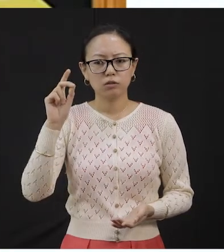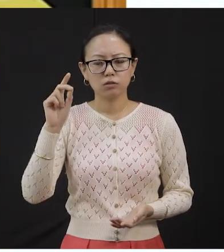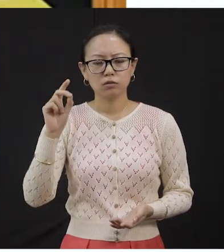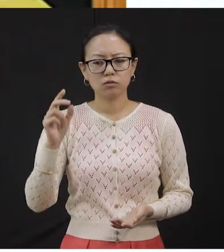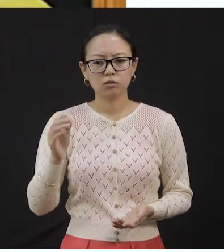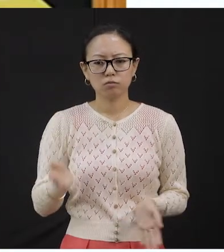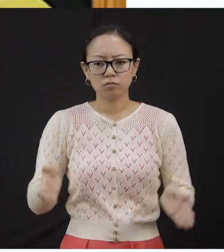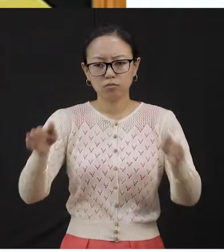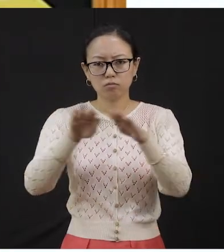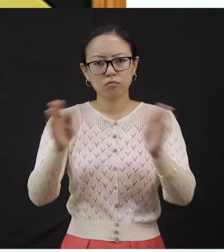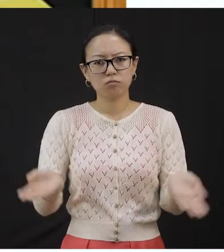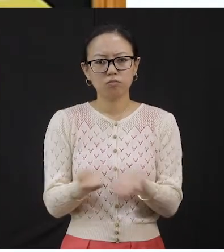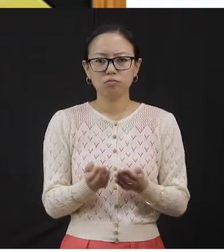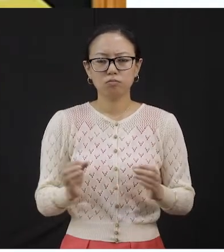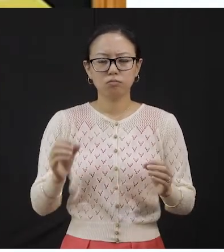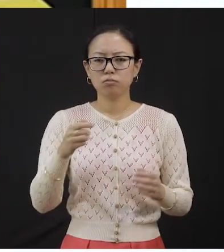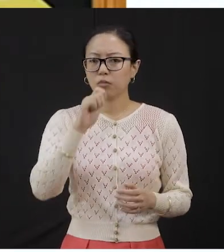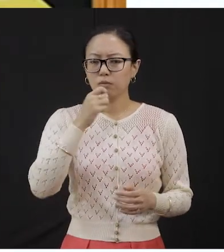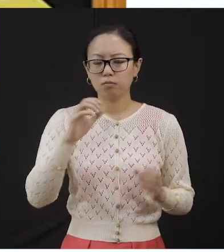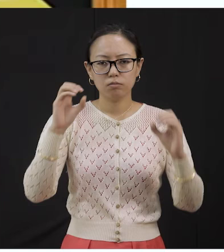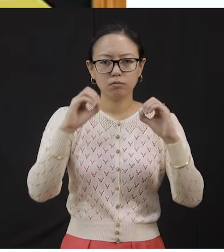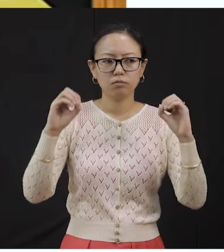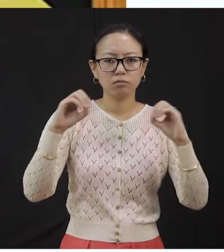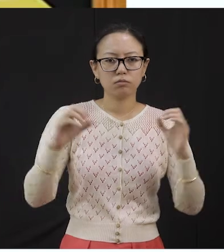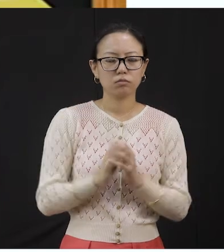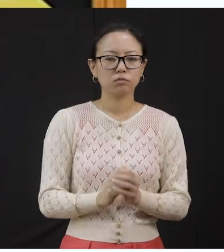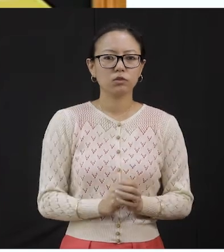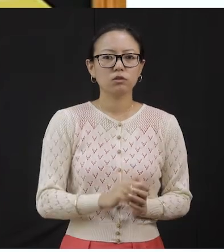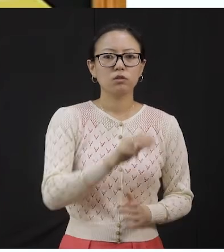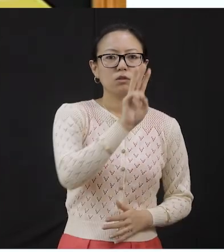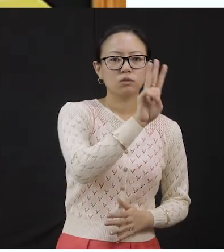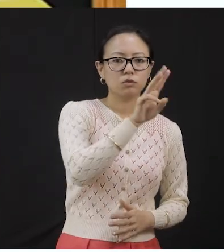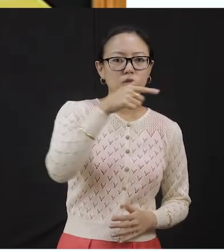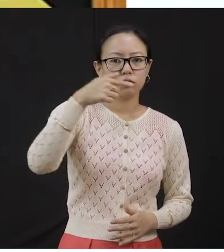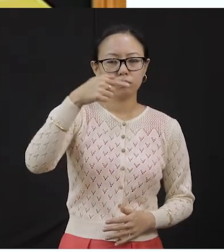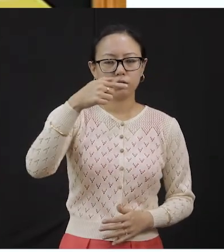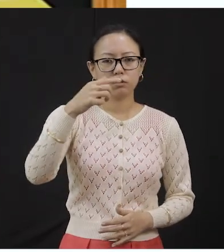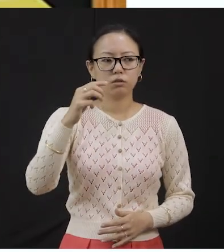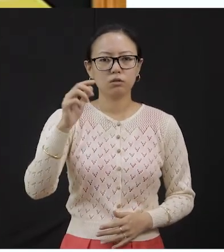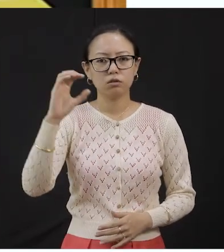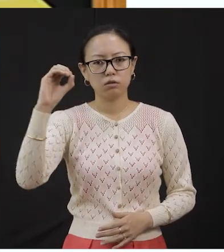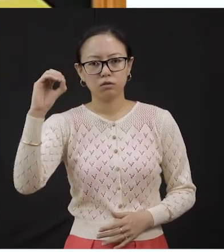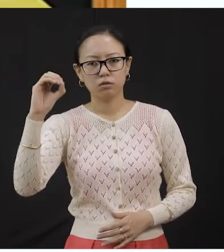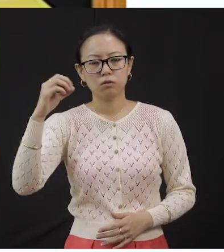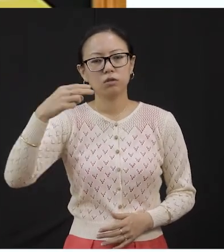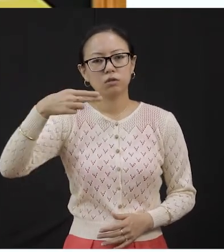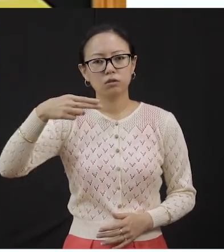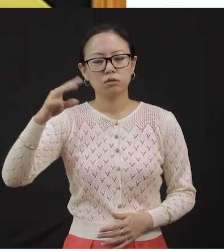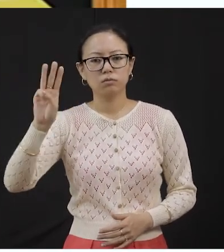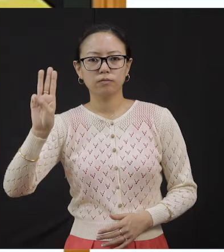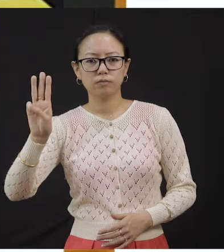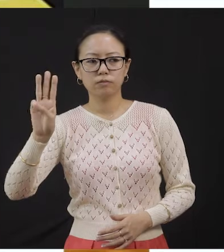nothing in this box, right? That is 3 minus is equal to